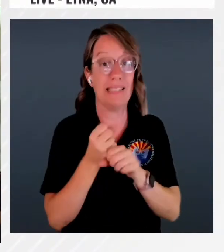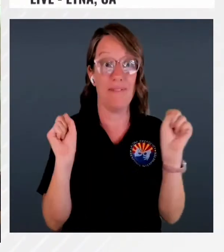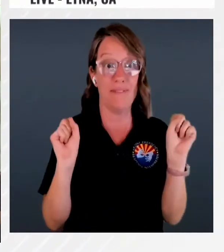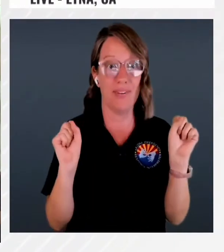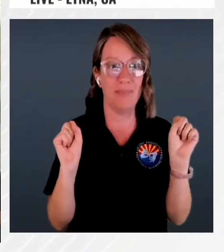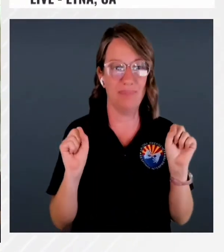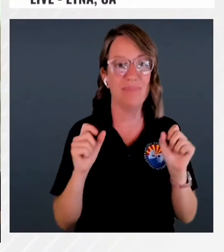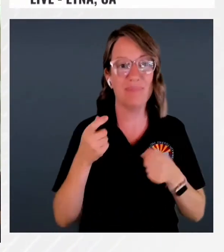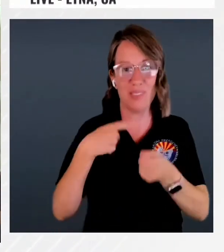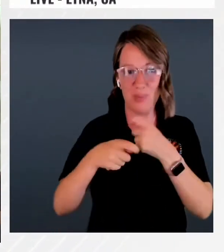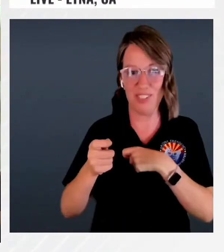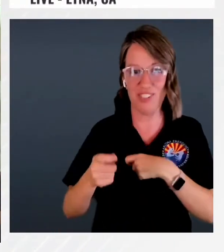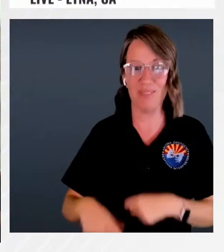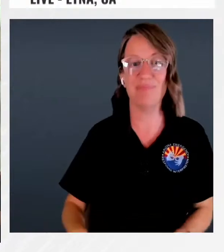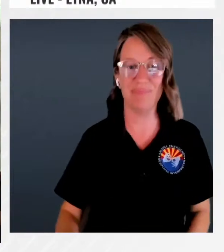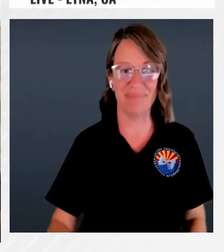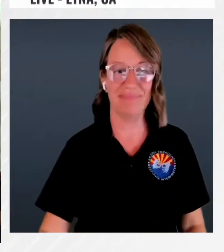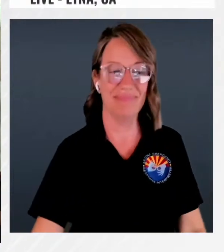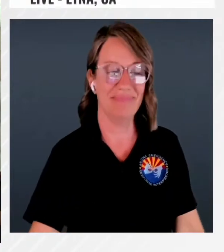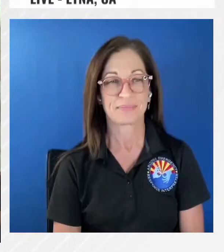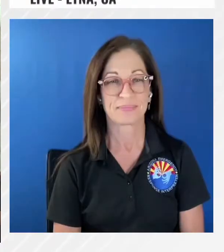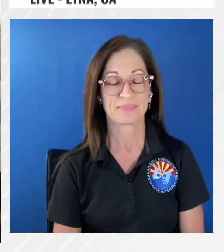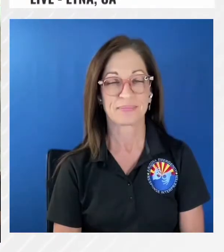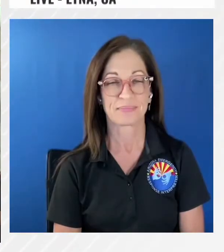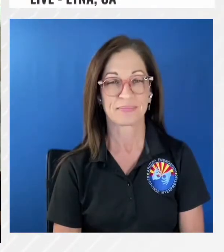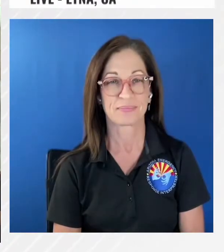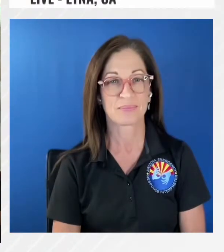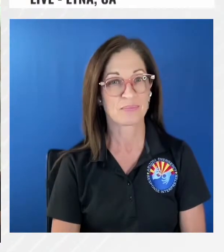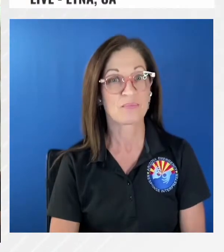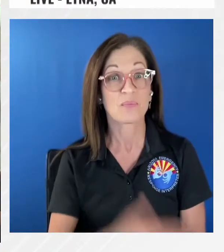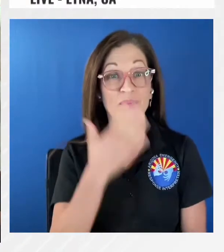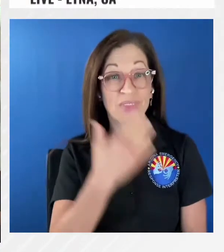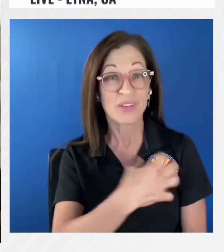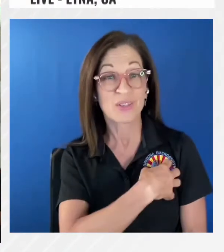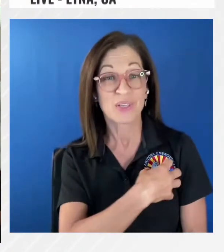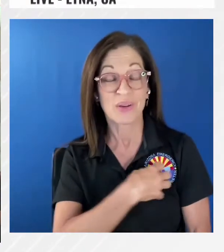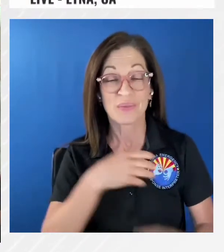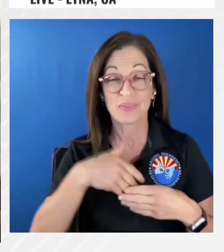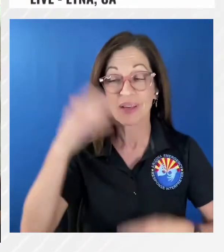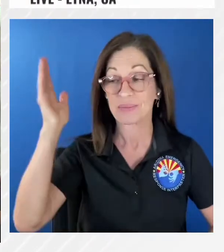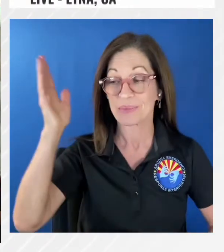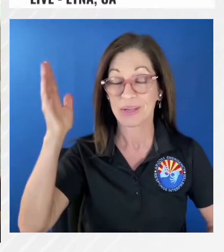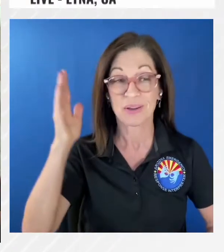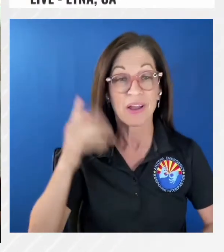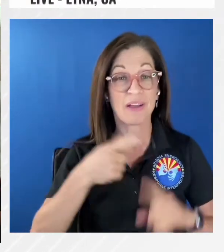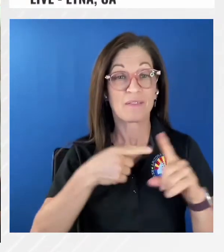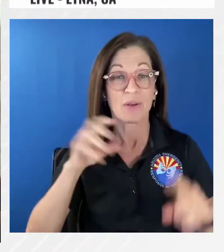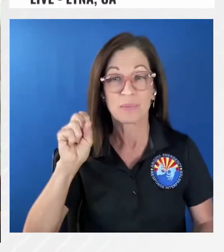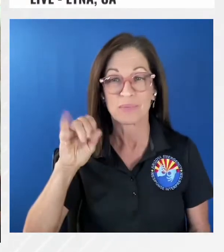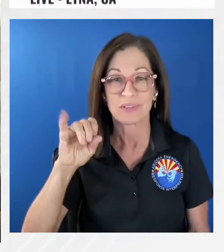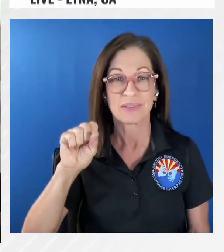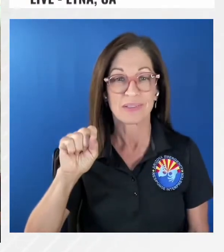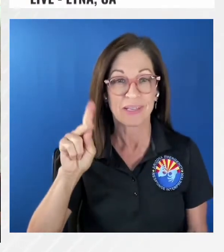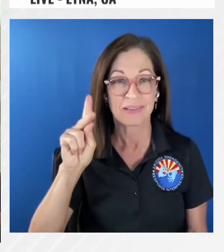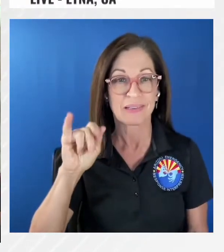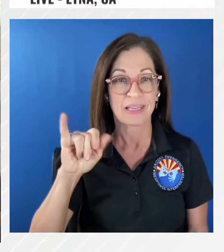Thank you for that, Sheriff. Our next speaker will be from the Siskiyou County Office of Emergency Services, Director Brian Shoshone.